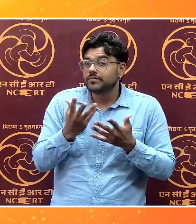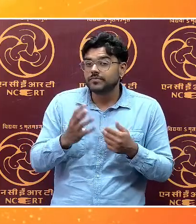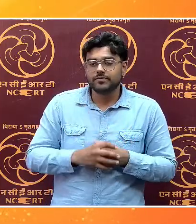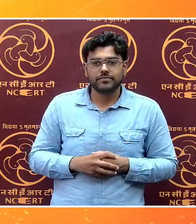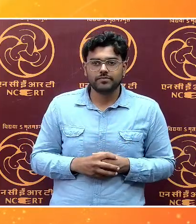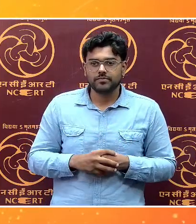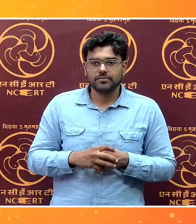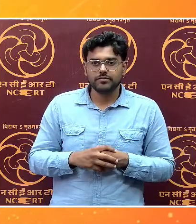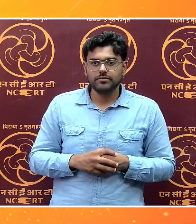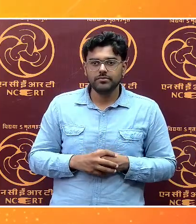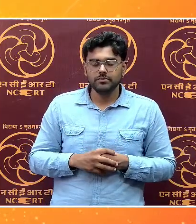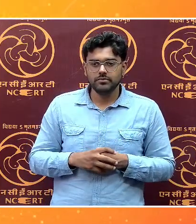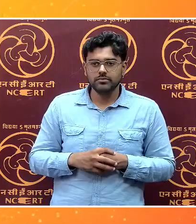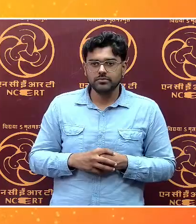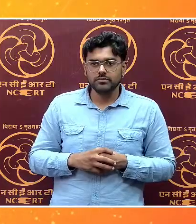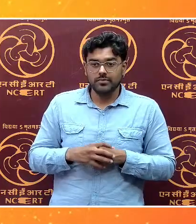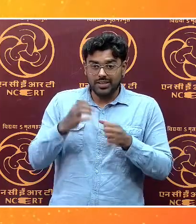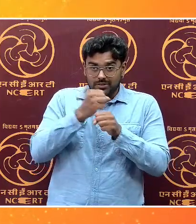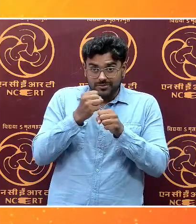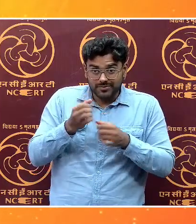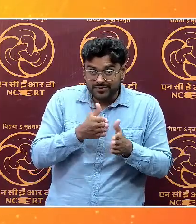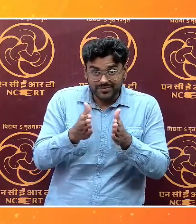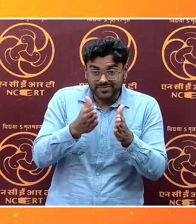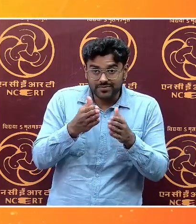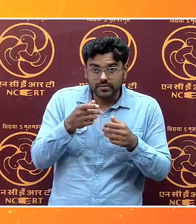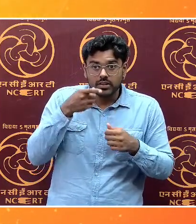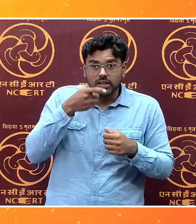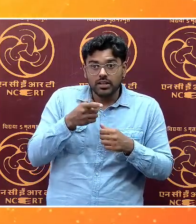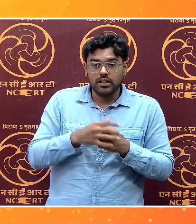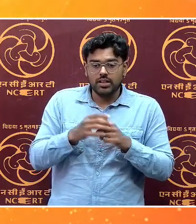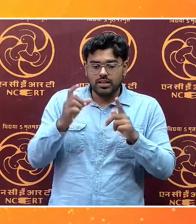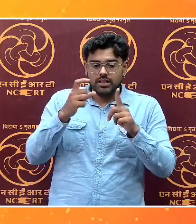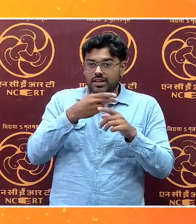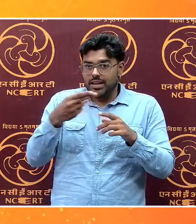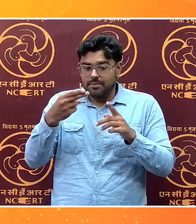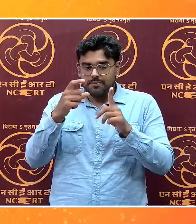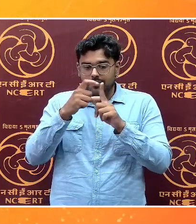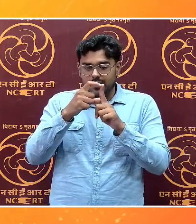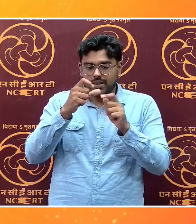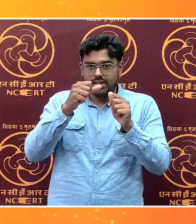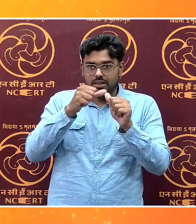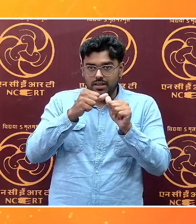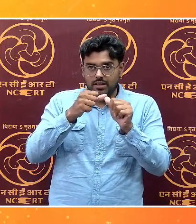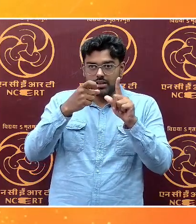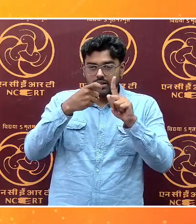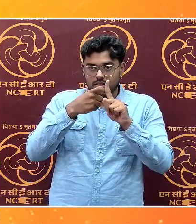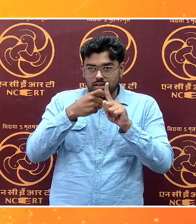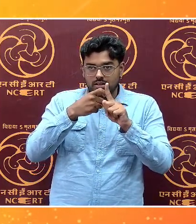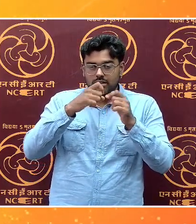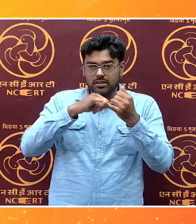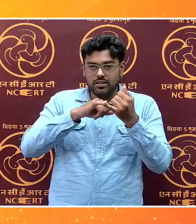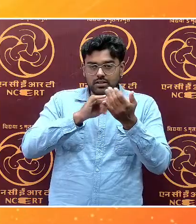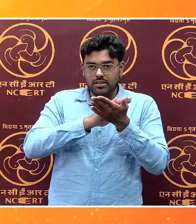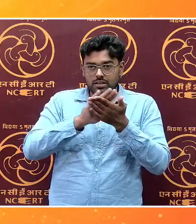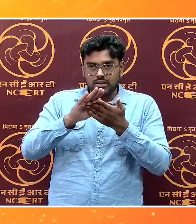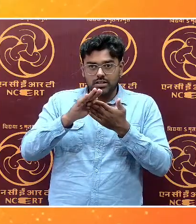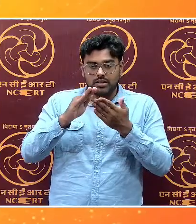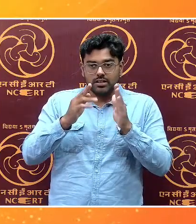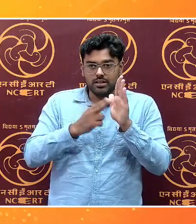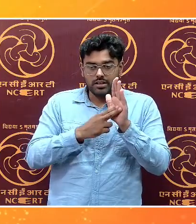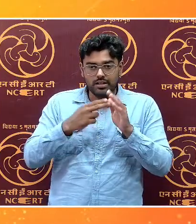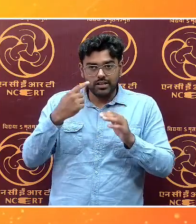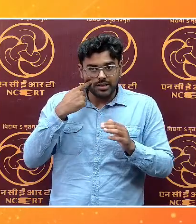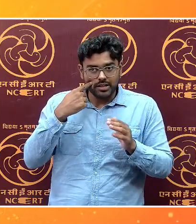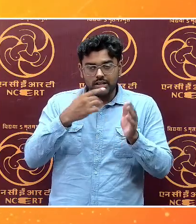is that Godavari is called Dakshin Ganga as it flows through southern India and